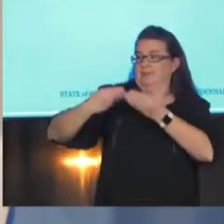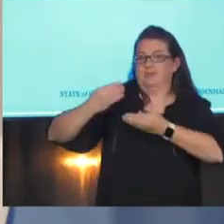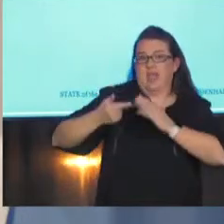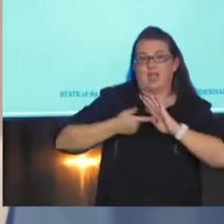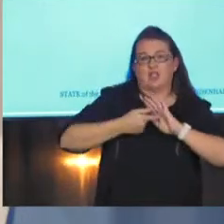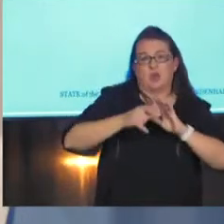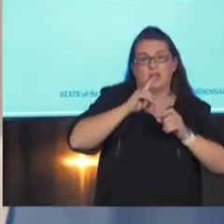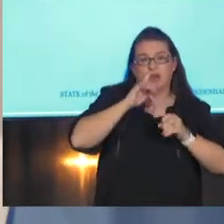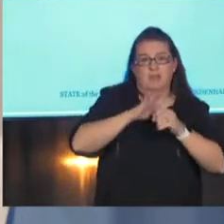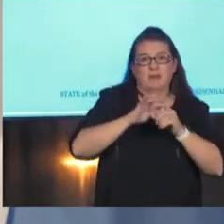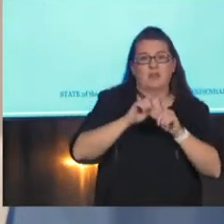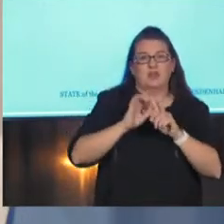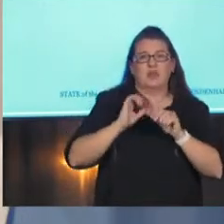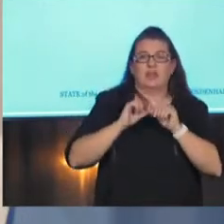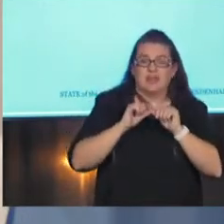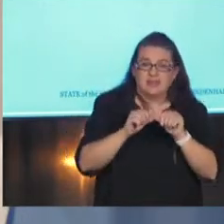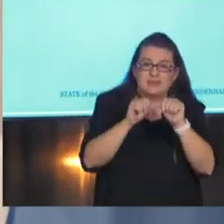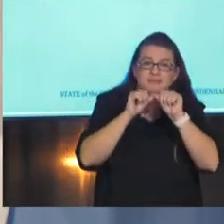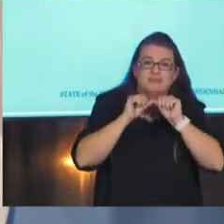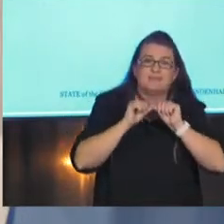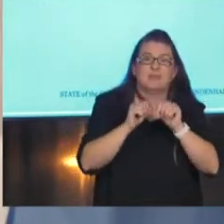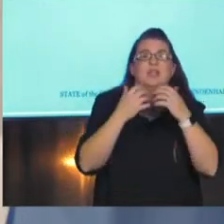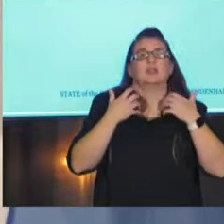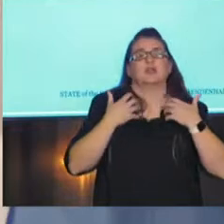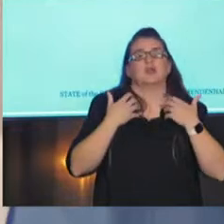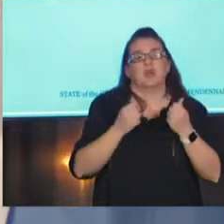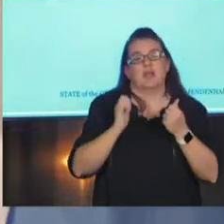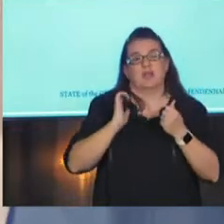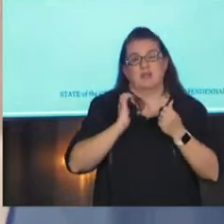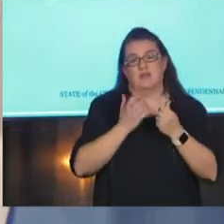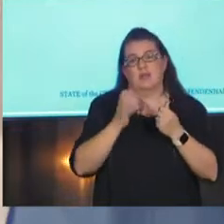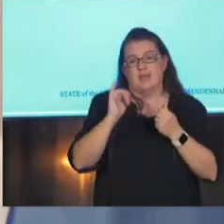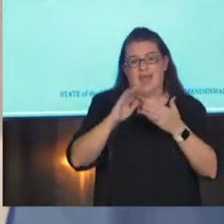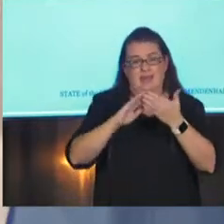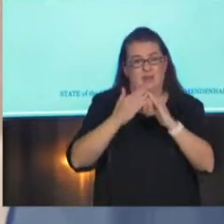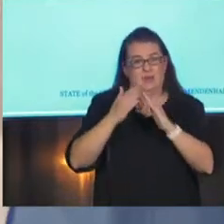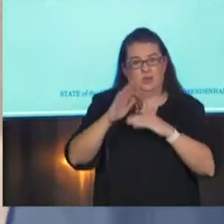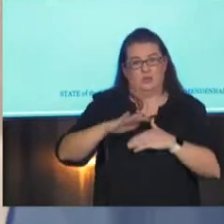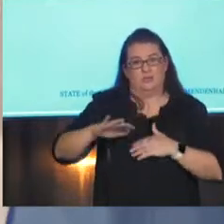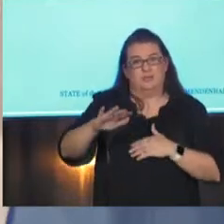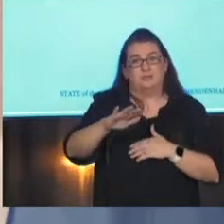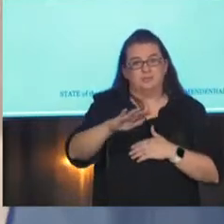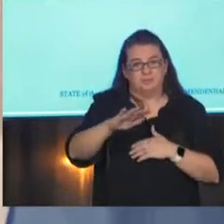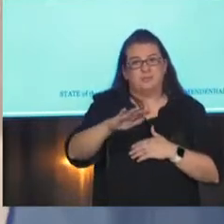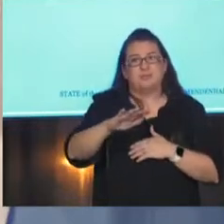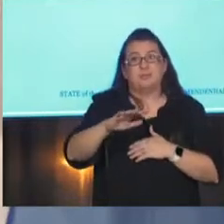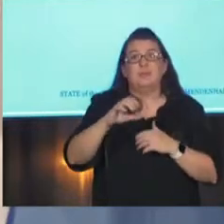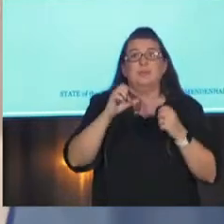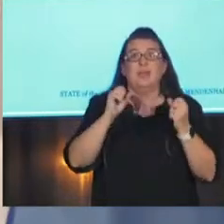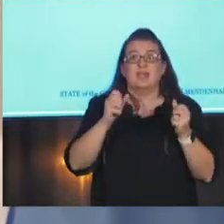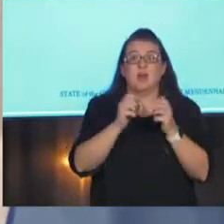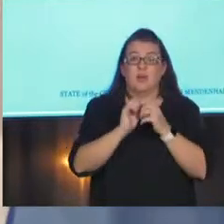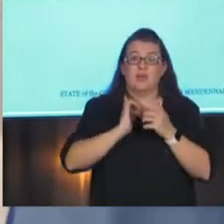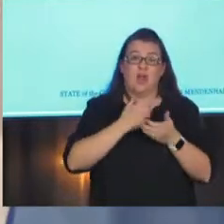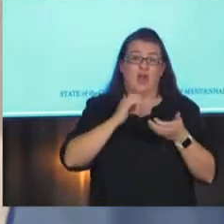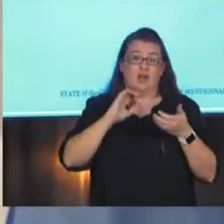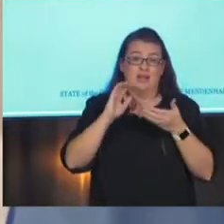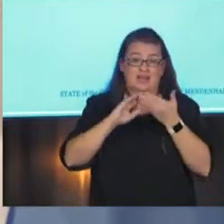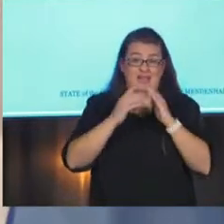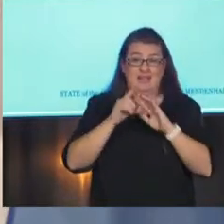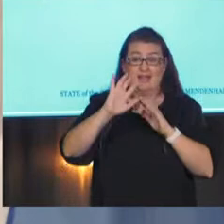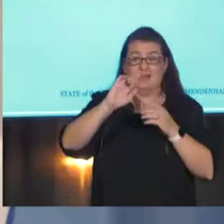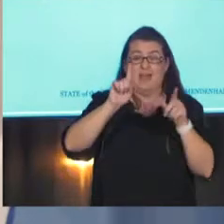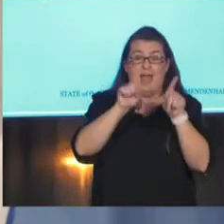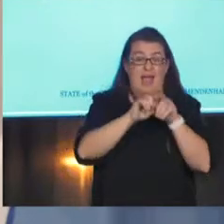their commitment to the continued strength of the ballpark neighborhood. And so, with our city as their